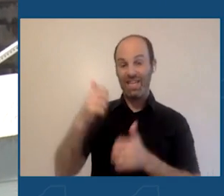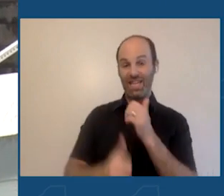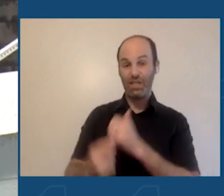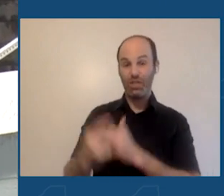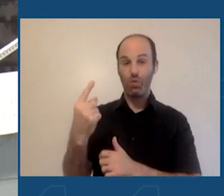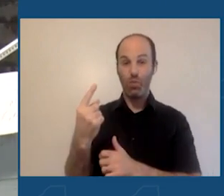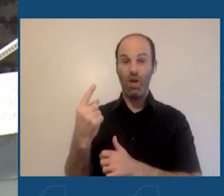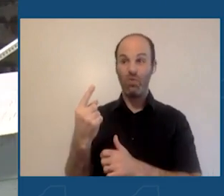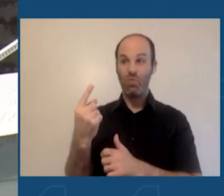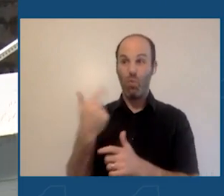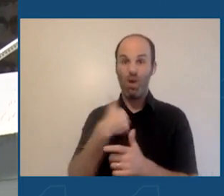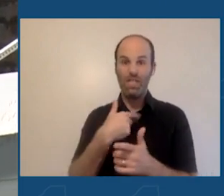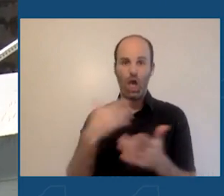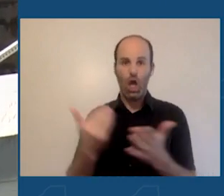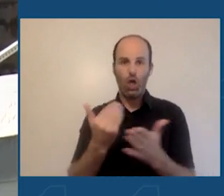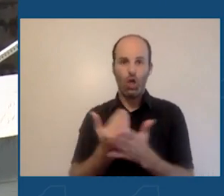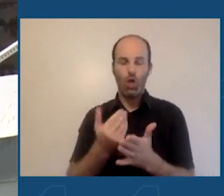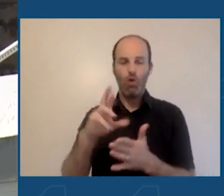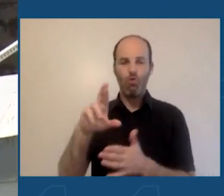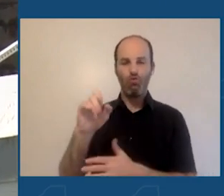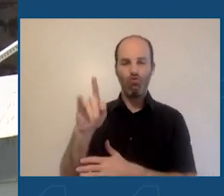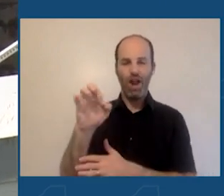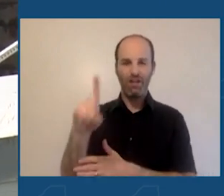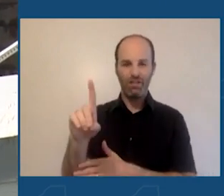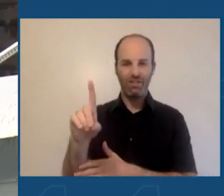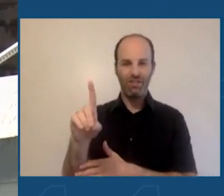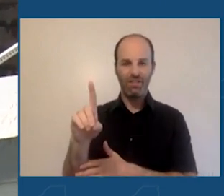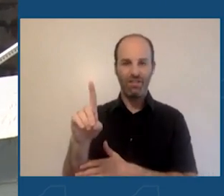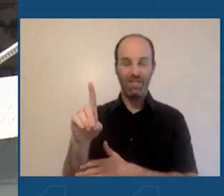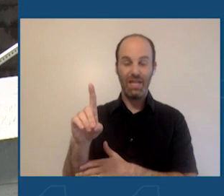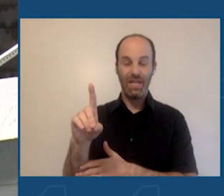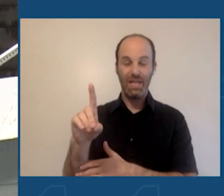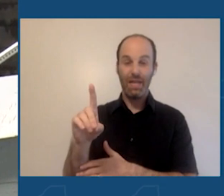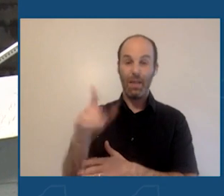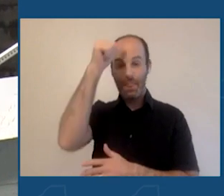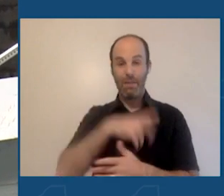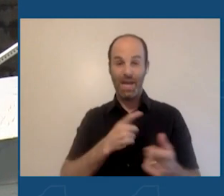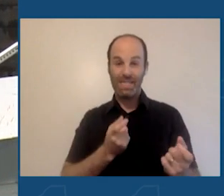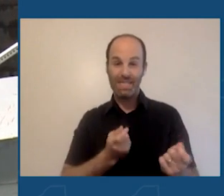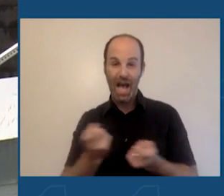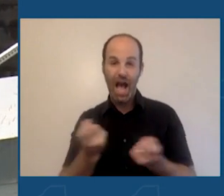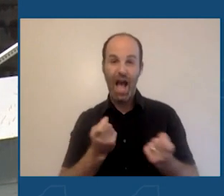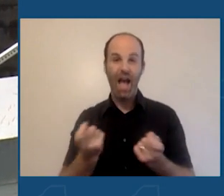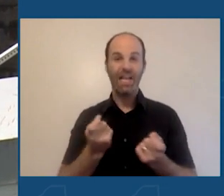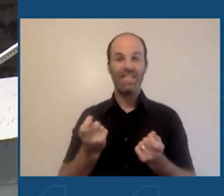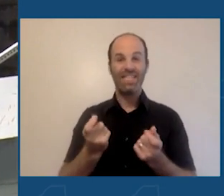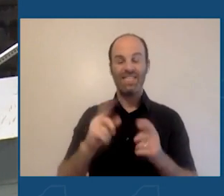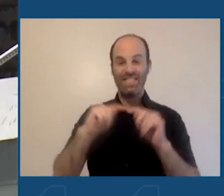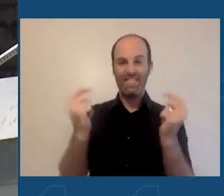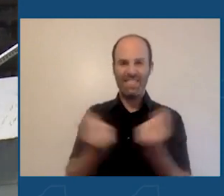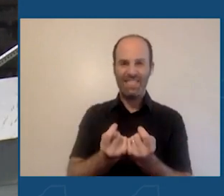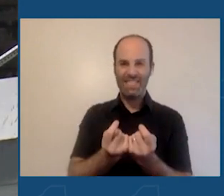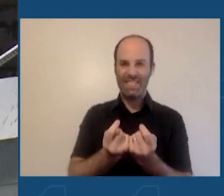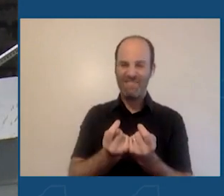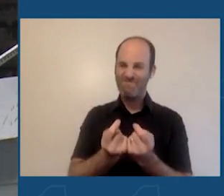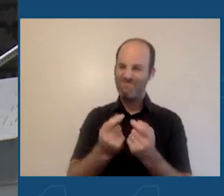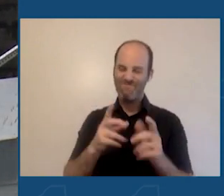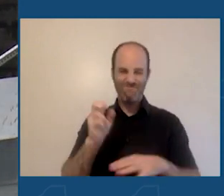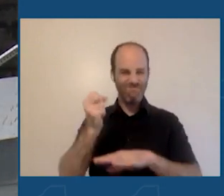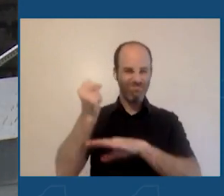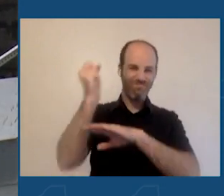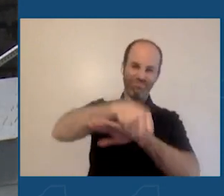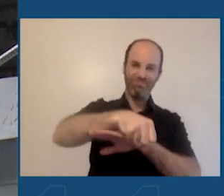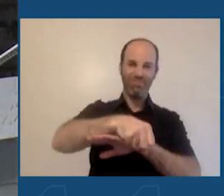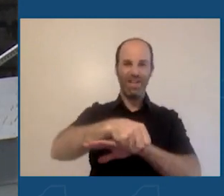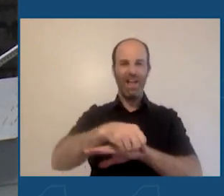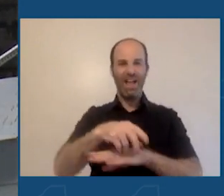record. And the men's hockey team upsetting the the dominant Soviet